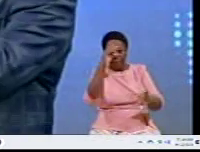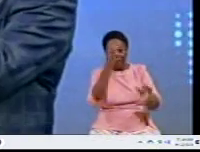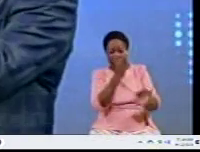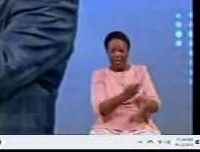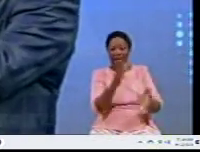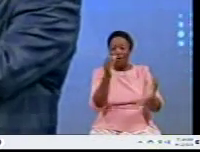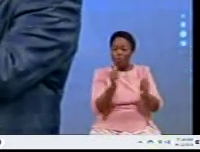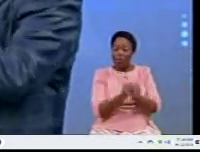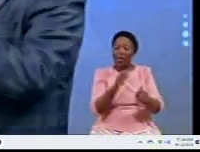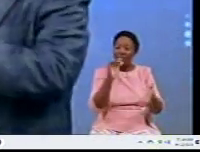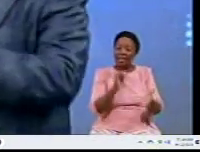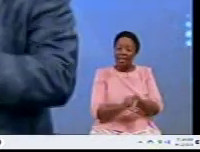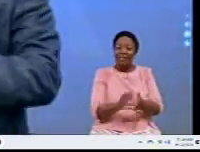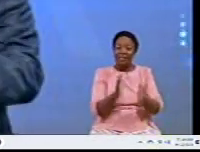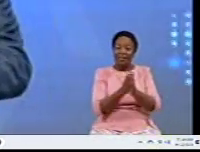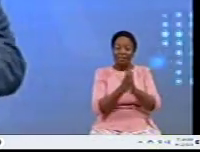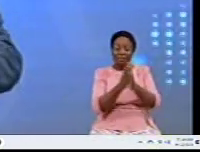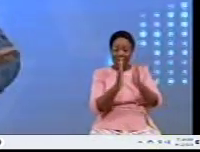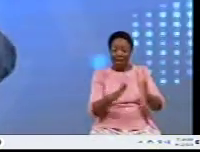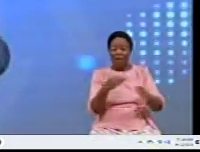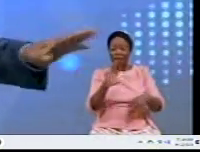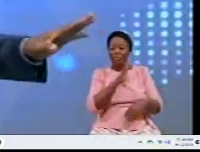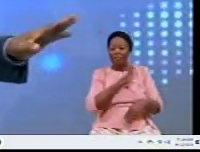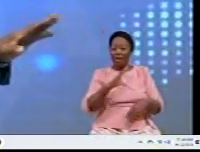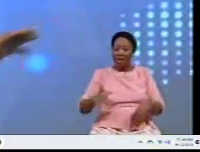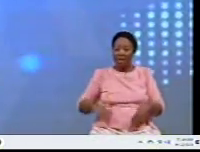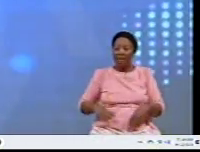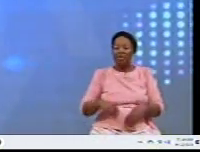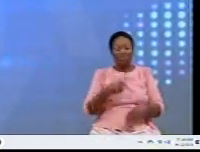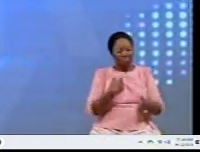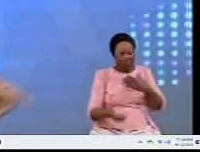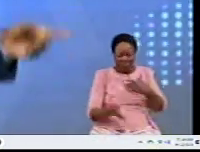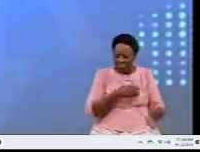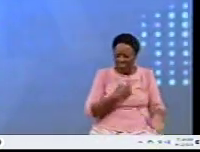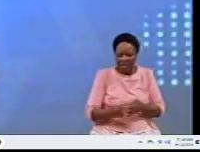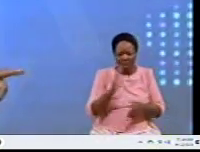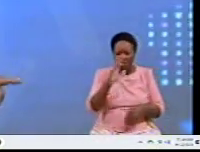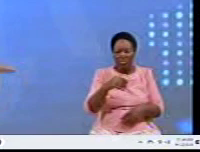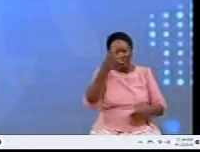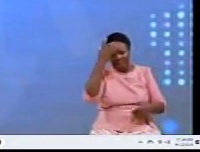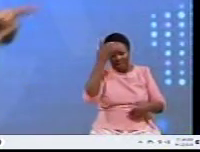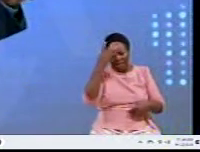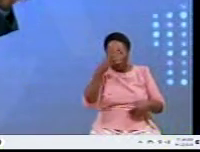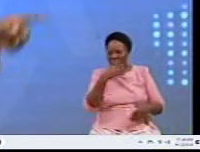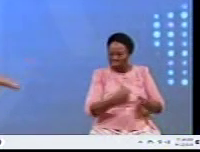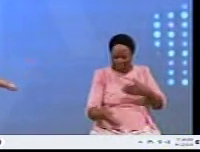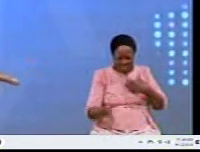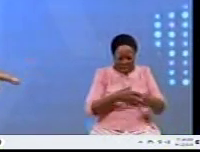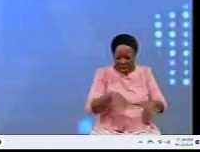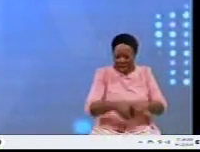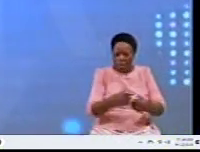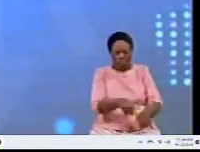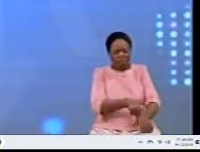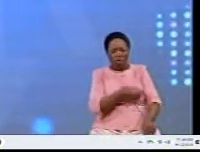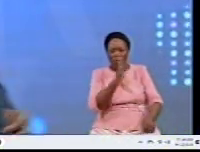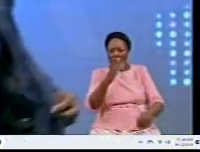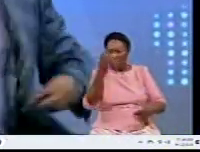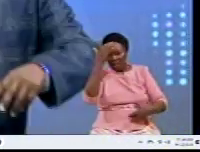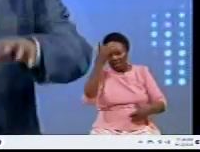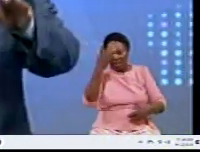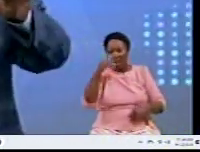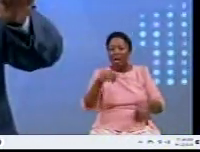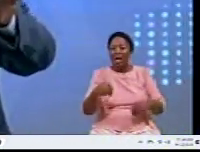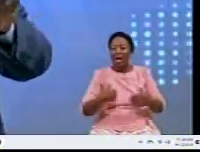that intercession of Christ, whatever your sickness, however long the sickness has been